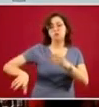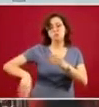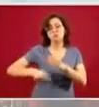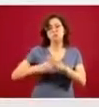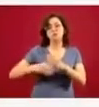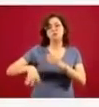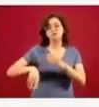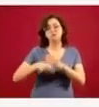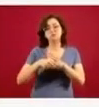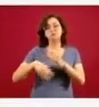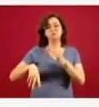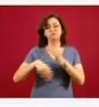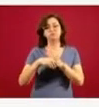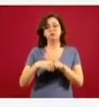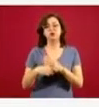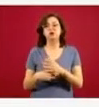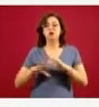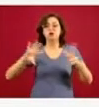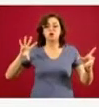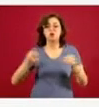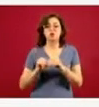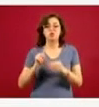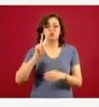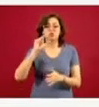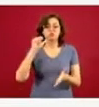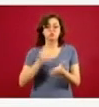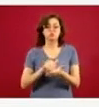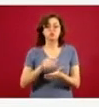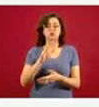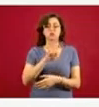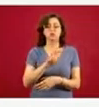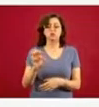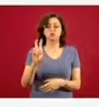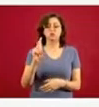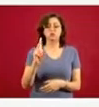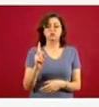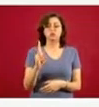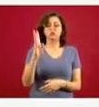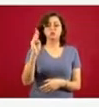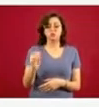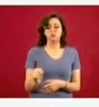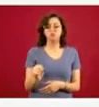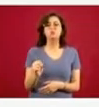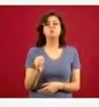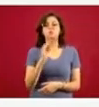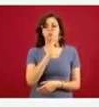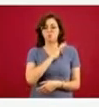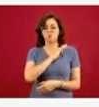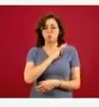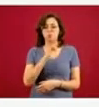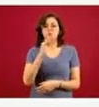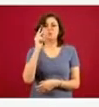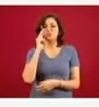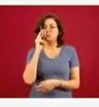cases so far in Mexico and in other countries. So far we have